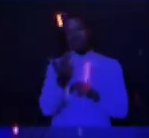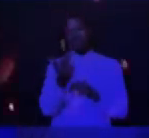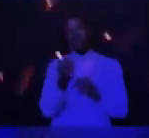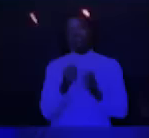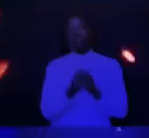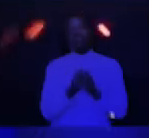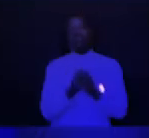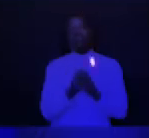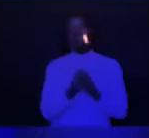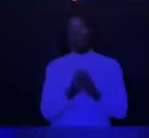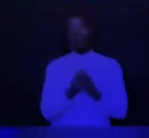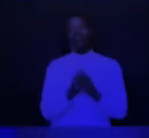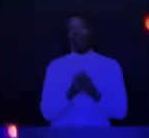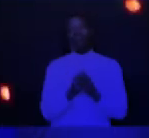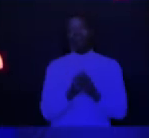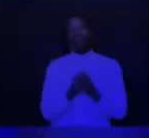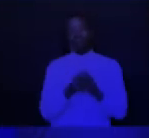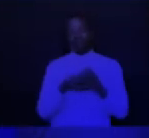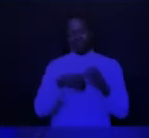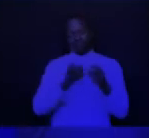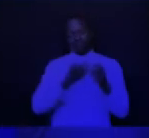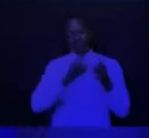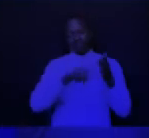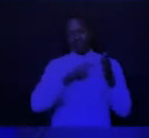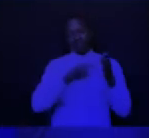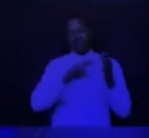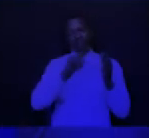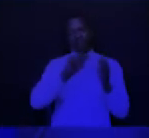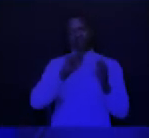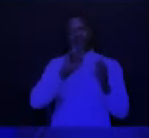13. Selling Nehemiah.